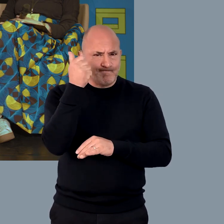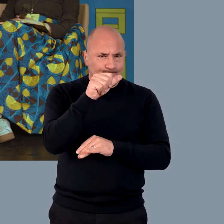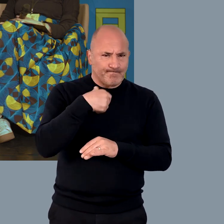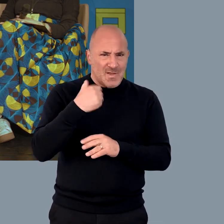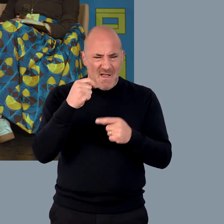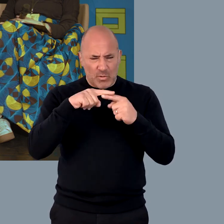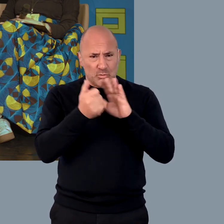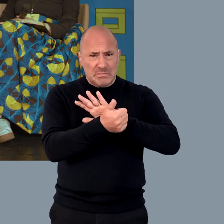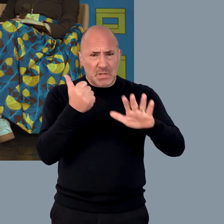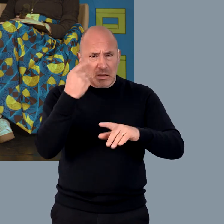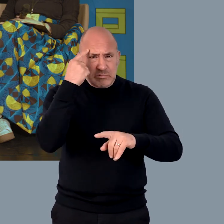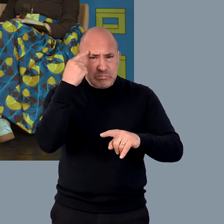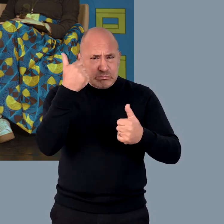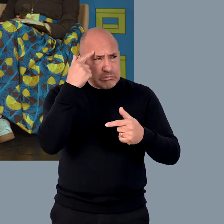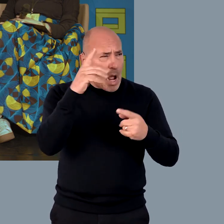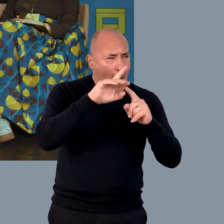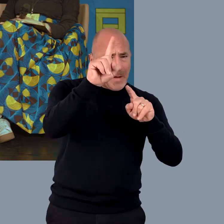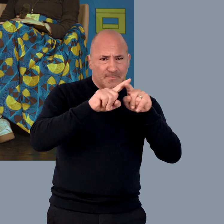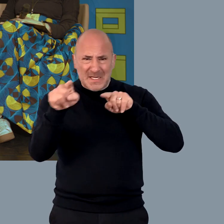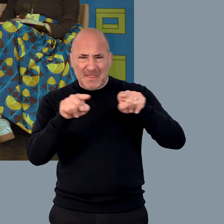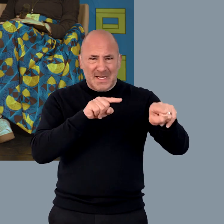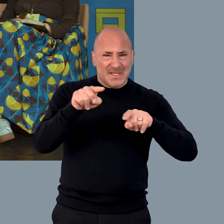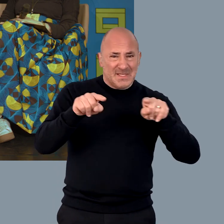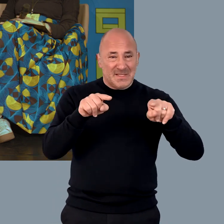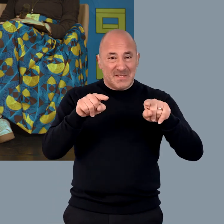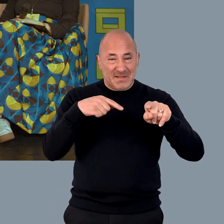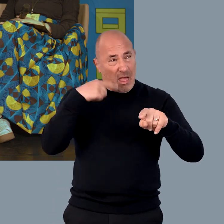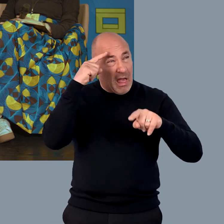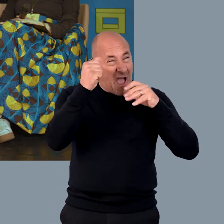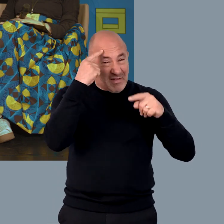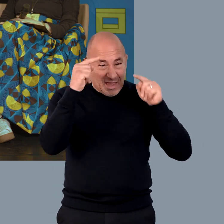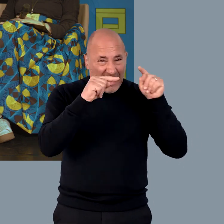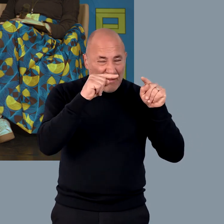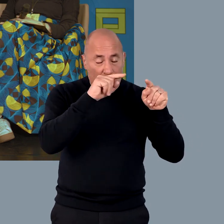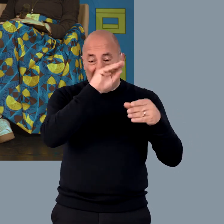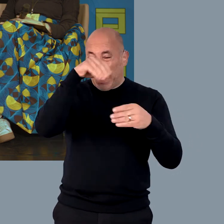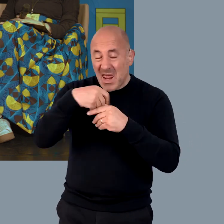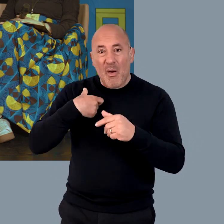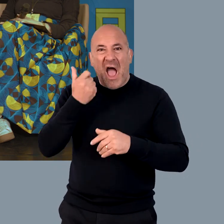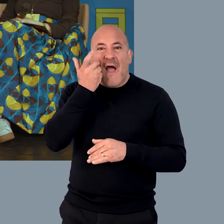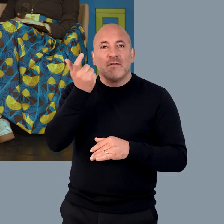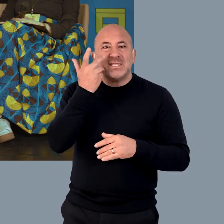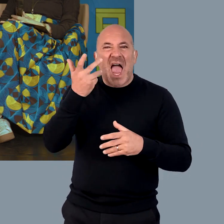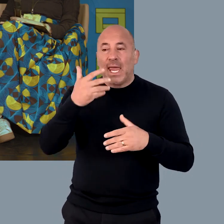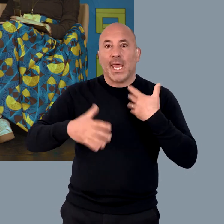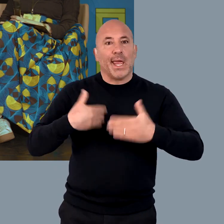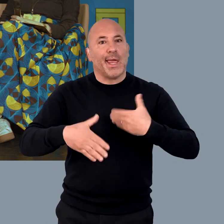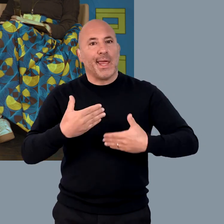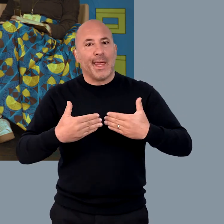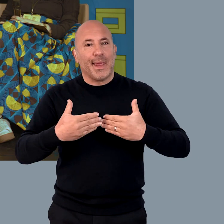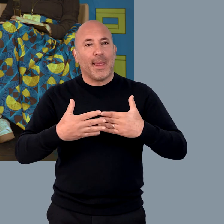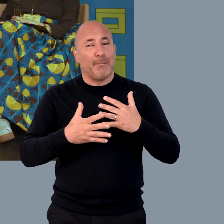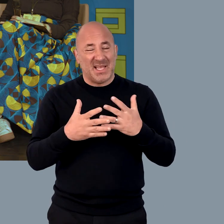believe we all are really smart. And if we are armed with those critical thinking skills, if we start putting that